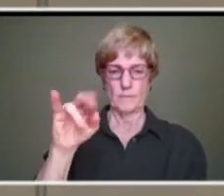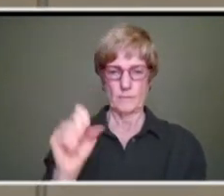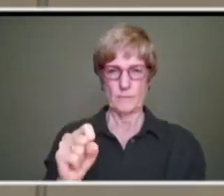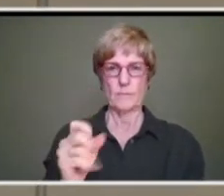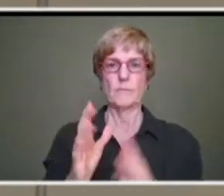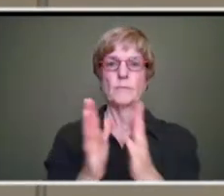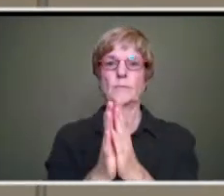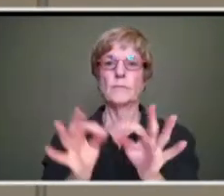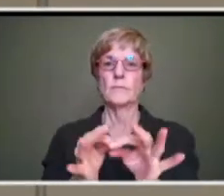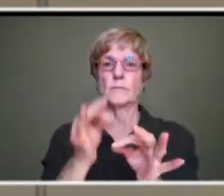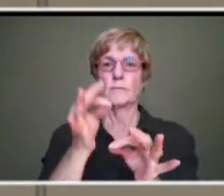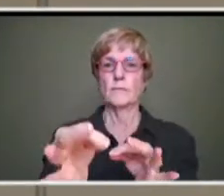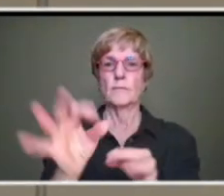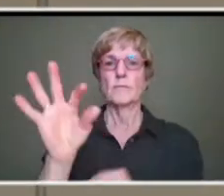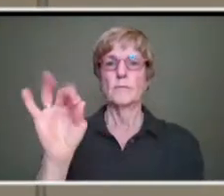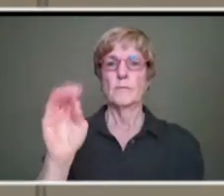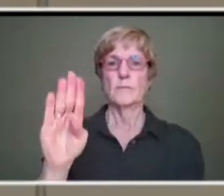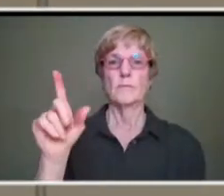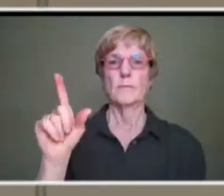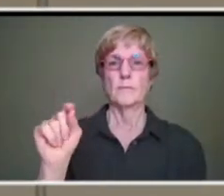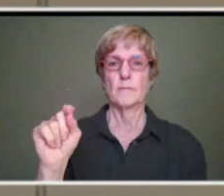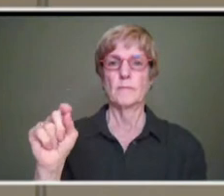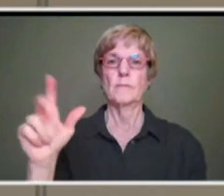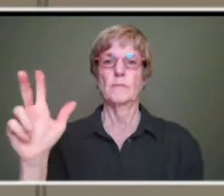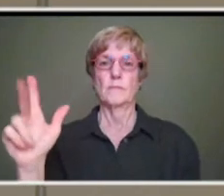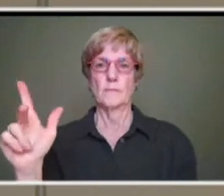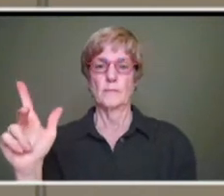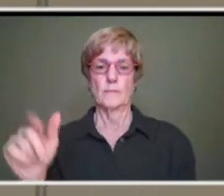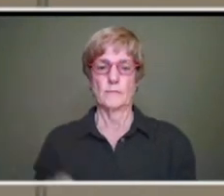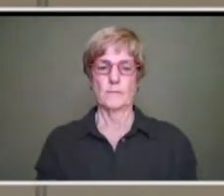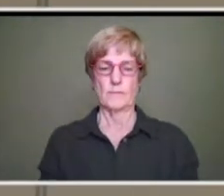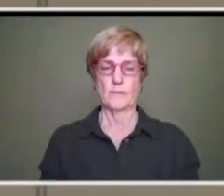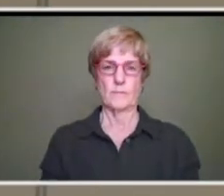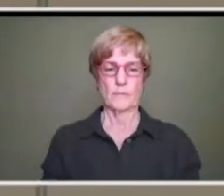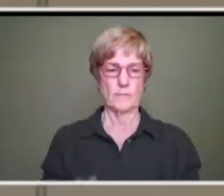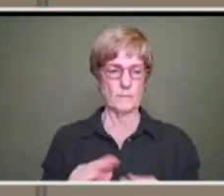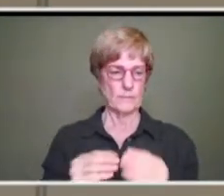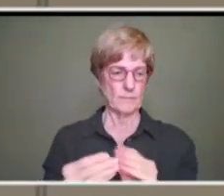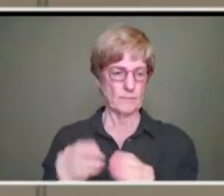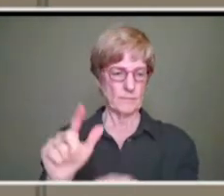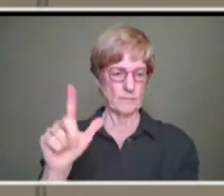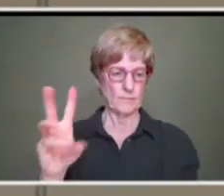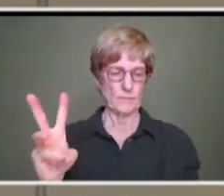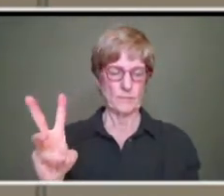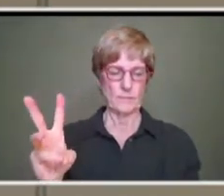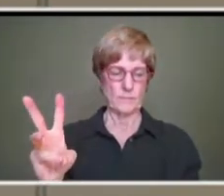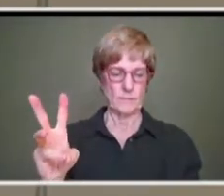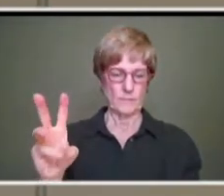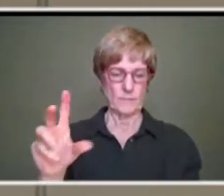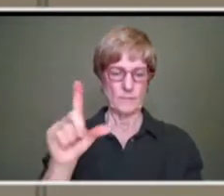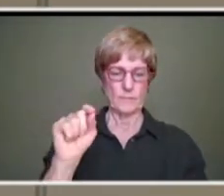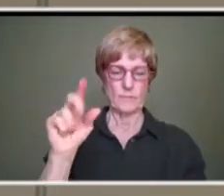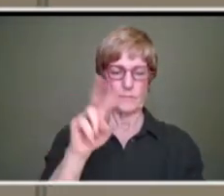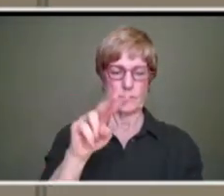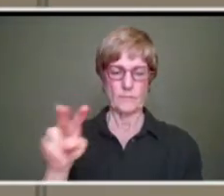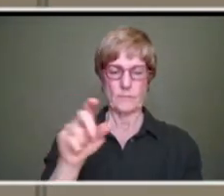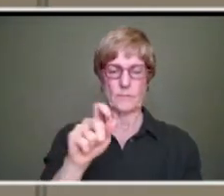deferral until February 20th 2023 item number 26 petition number